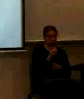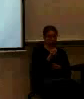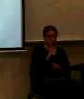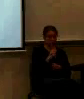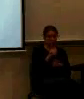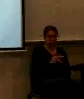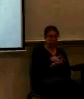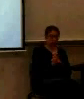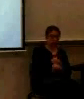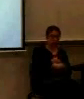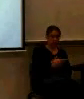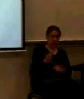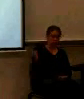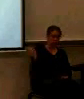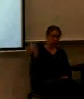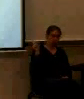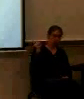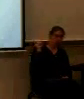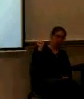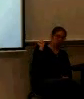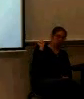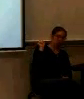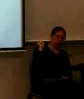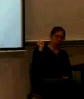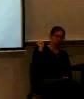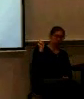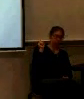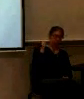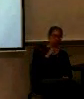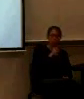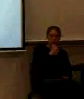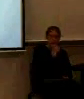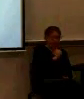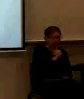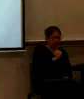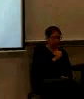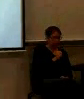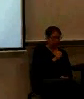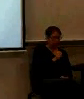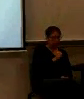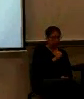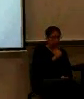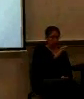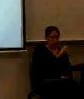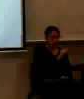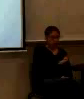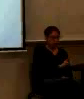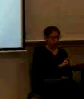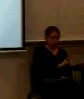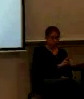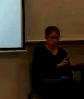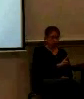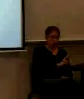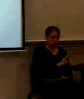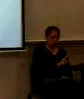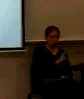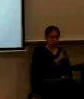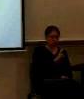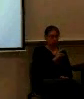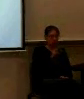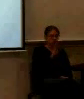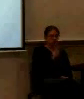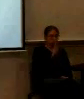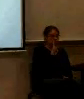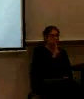the pH over here, the predominant form would no longer be CO2, and so